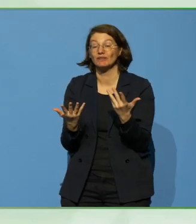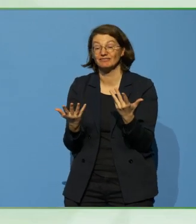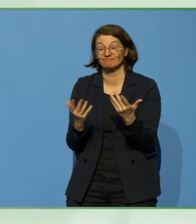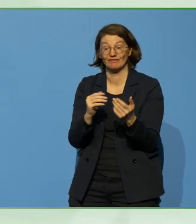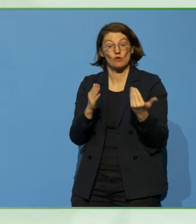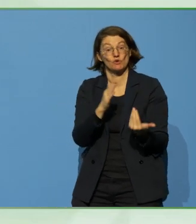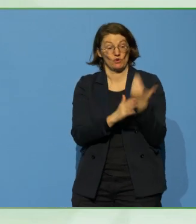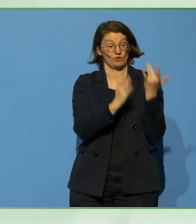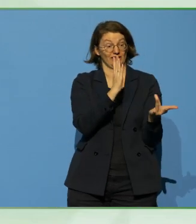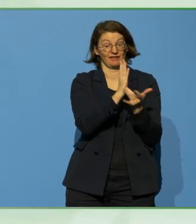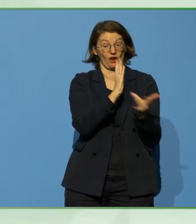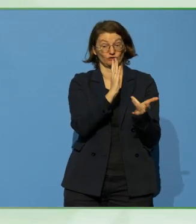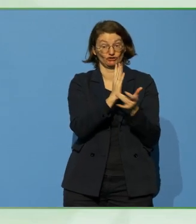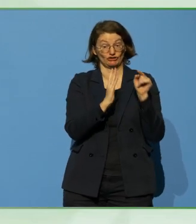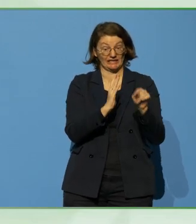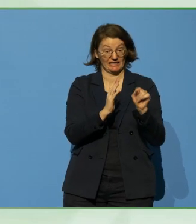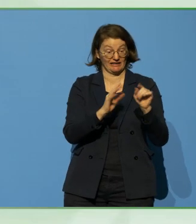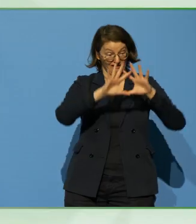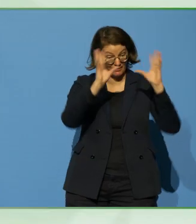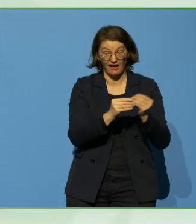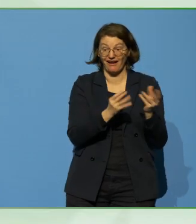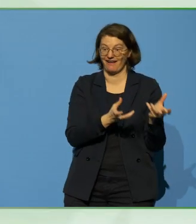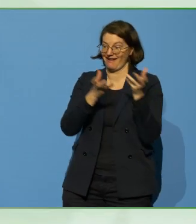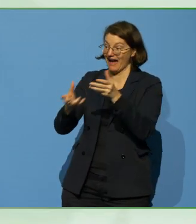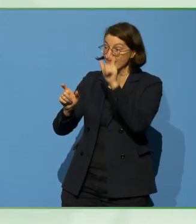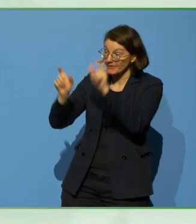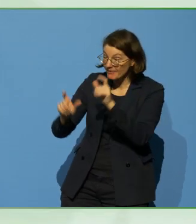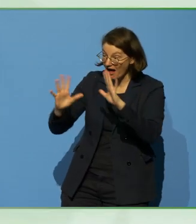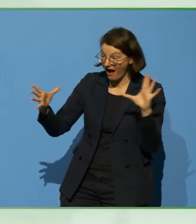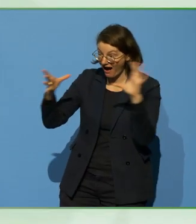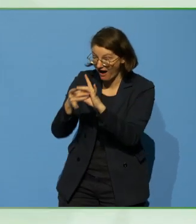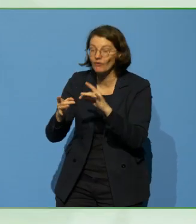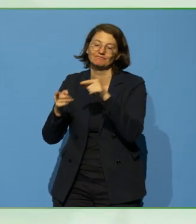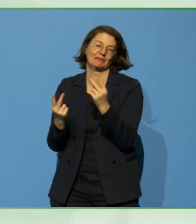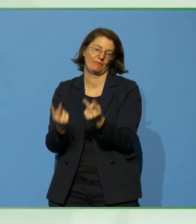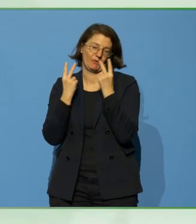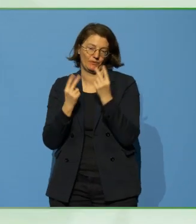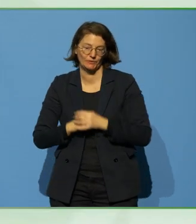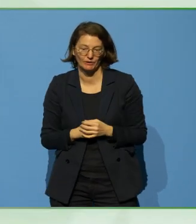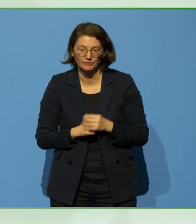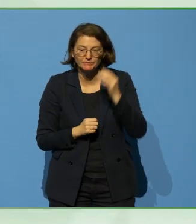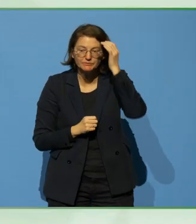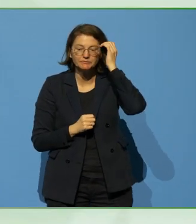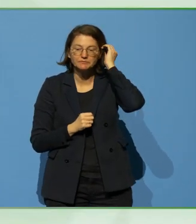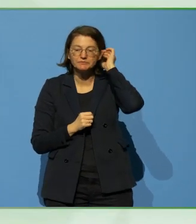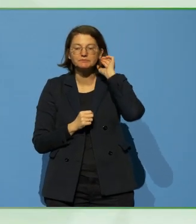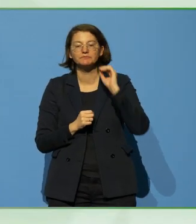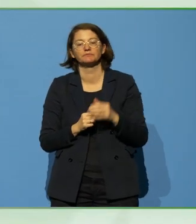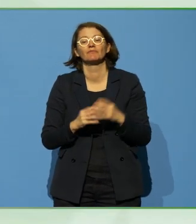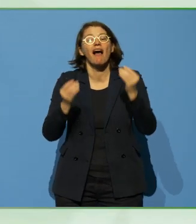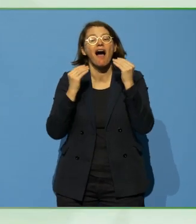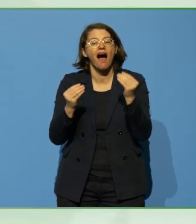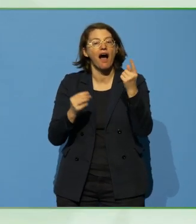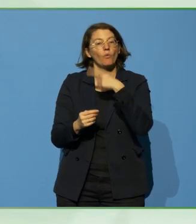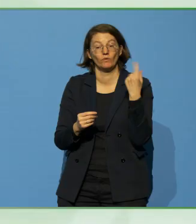the users how this all is going to work? What possibilities does the new system have? How we tell people who are running, for example,